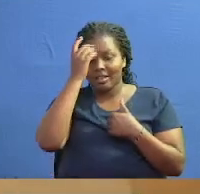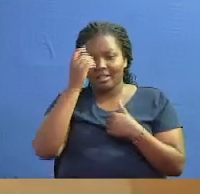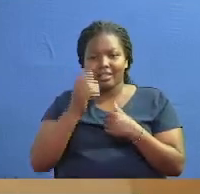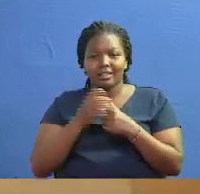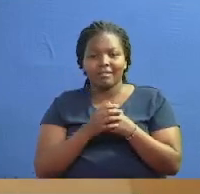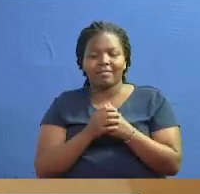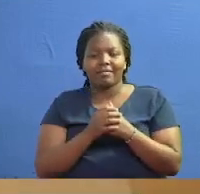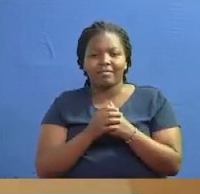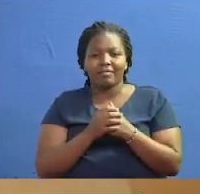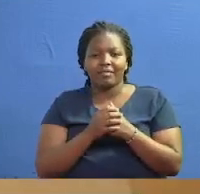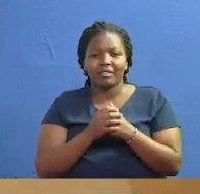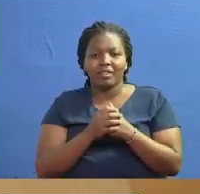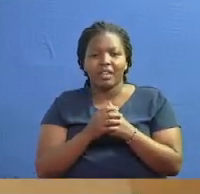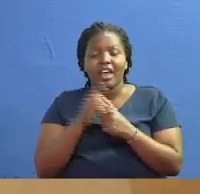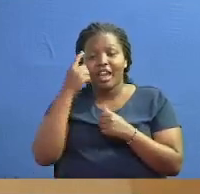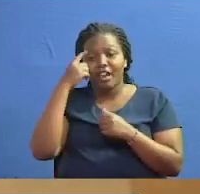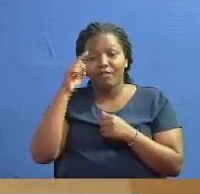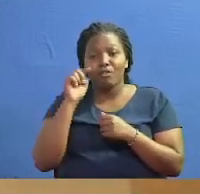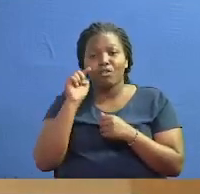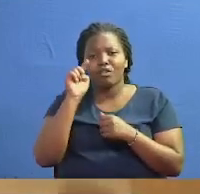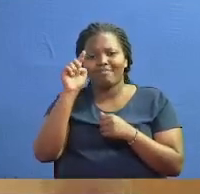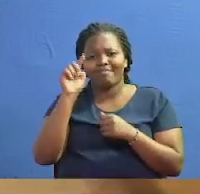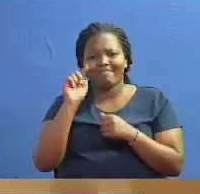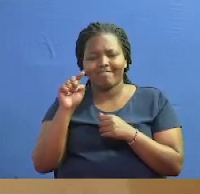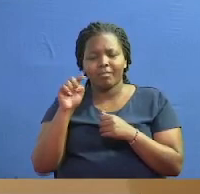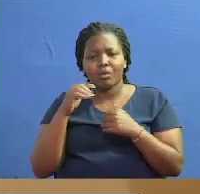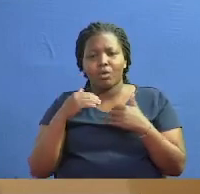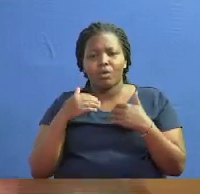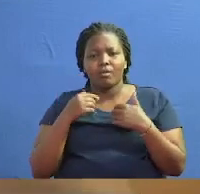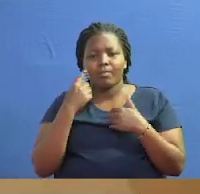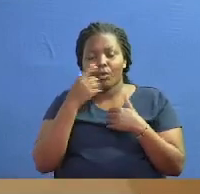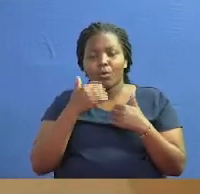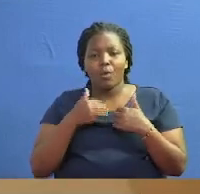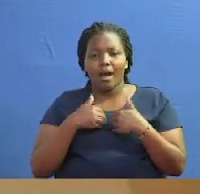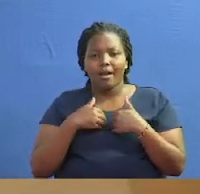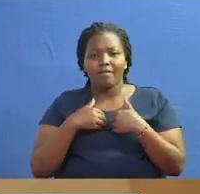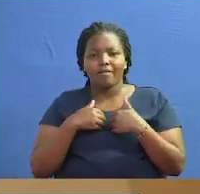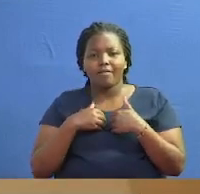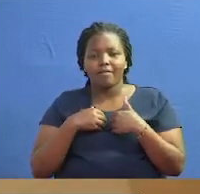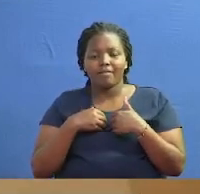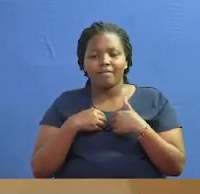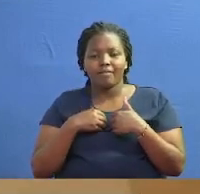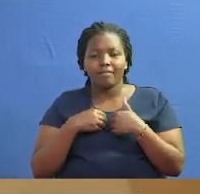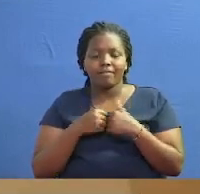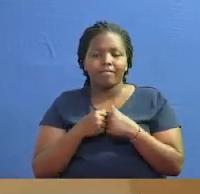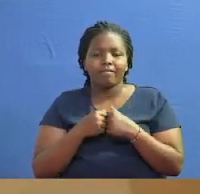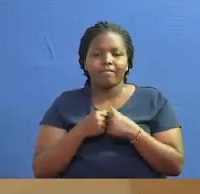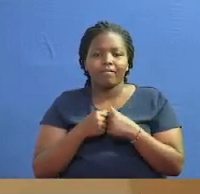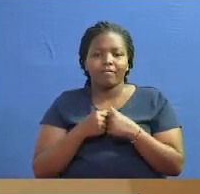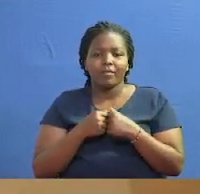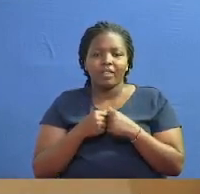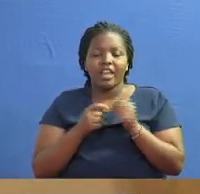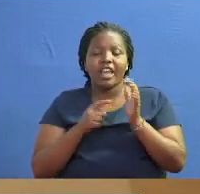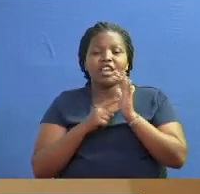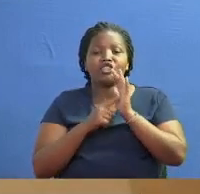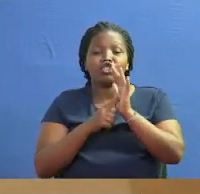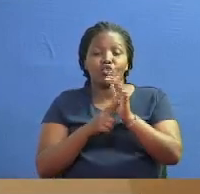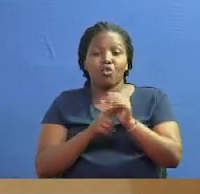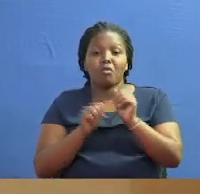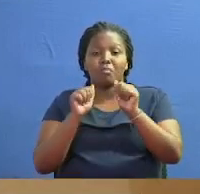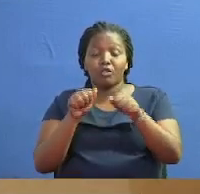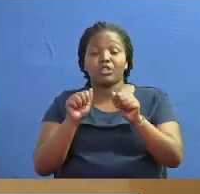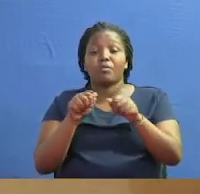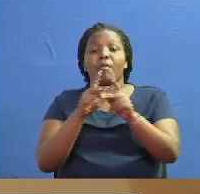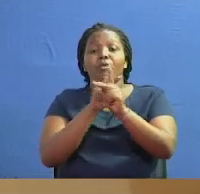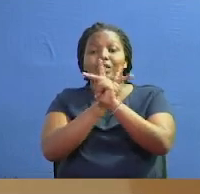disappeared. Yeah, so for those people who are carriers or have a single copy of the gene for sickle cell, those ones have been shown to be a bit protected